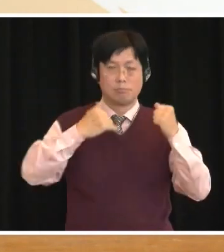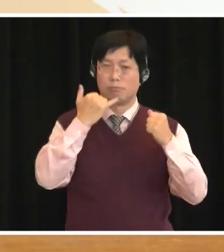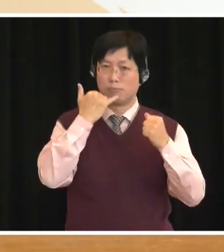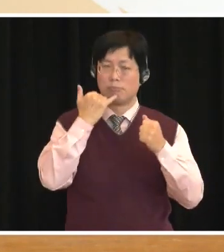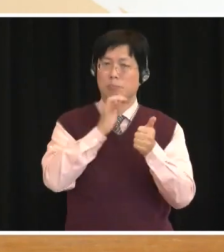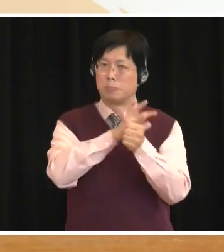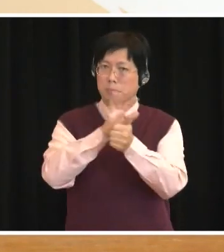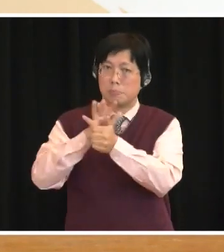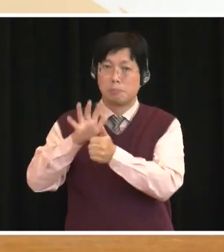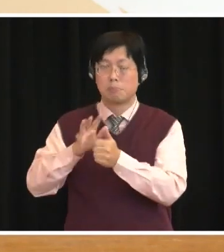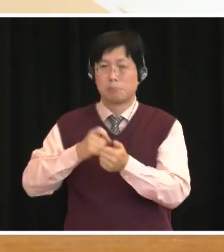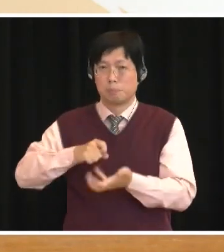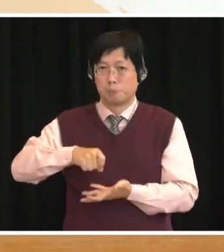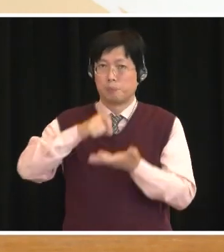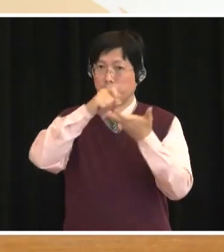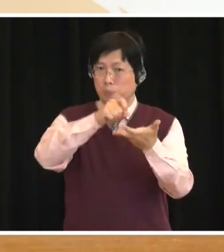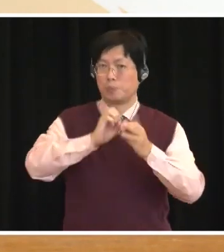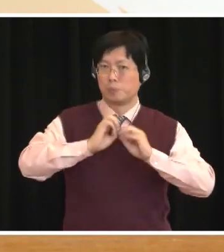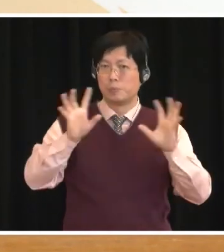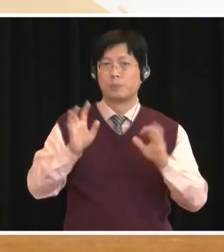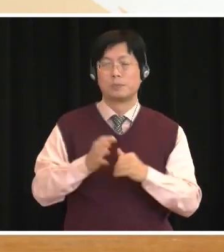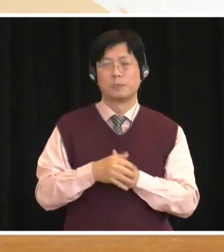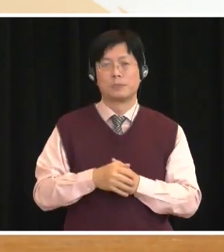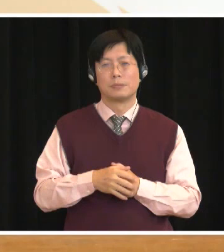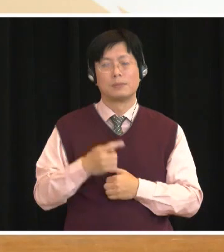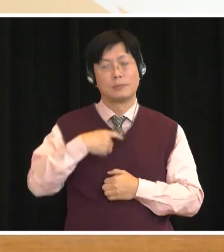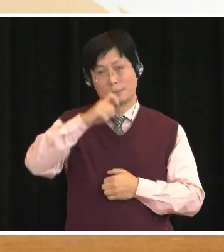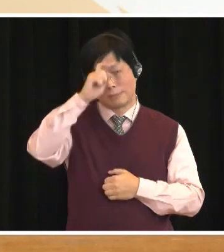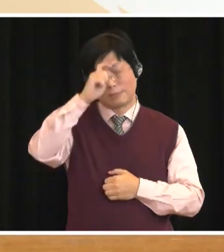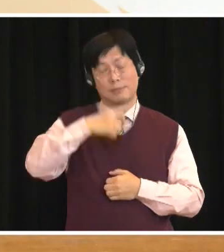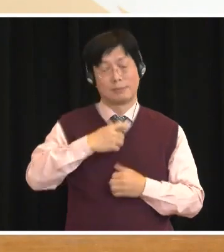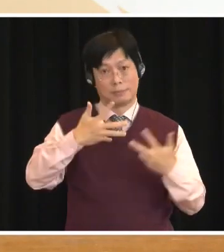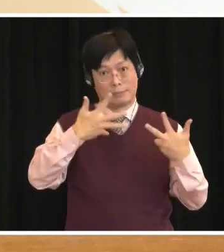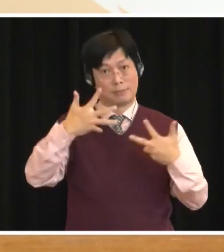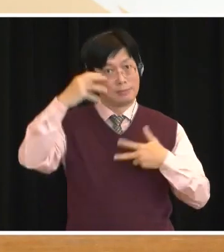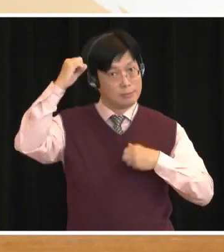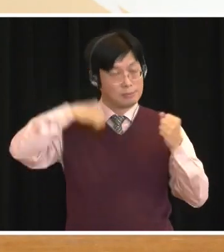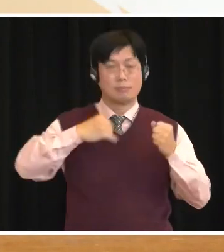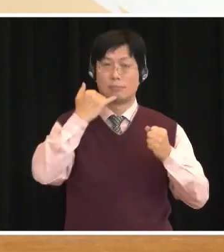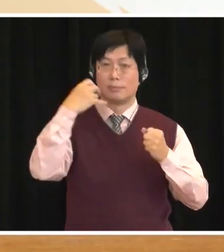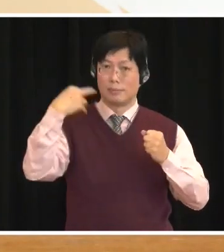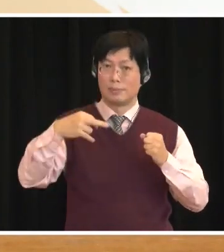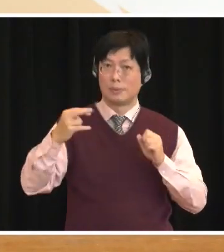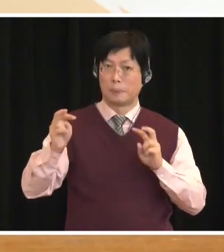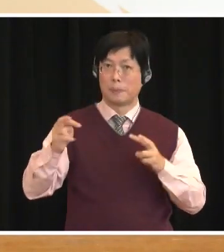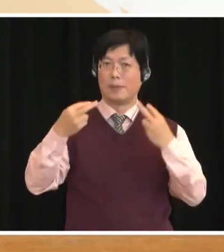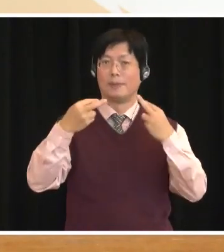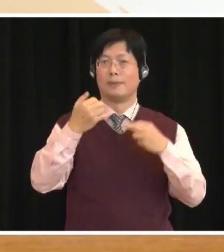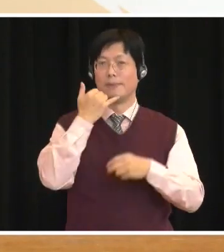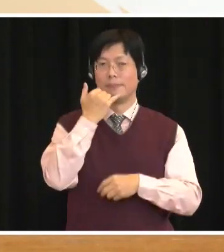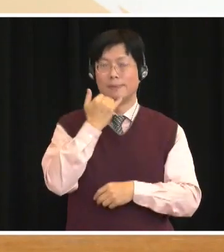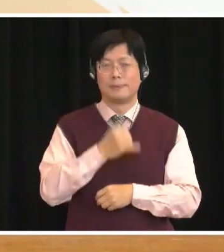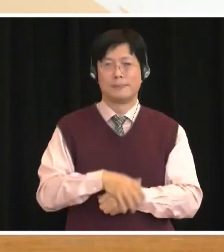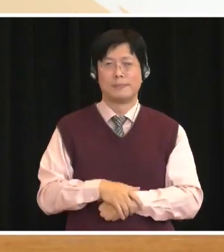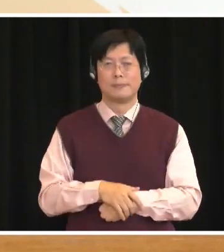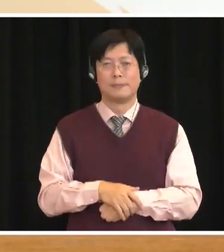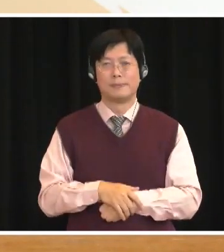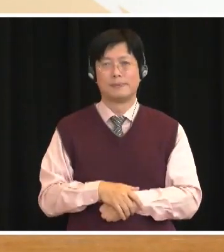to see you back on Friday morning to enjoy our